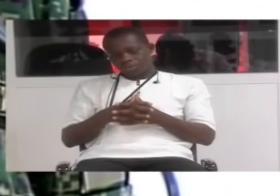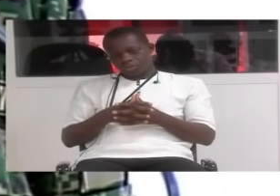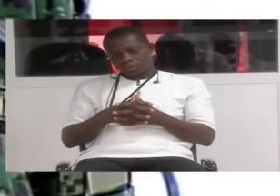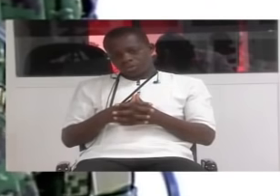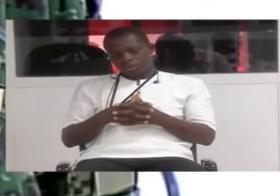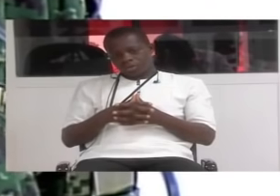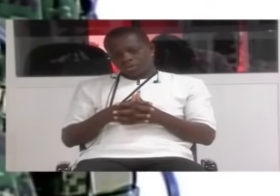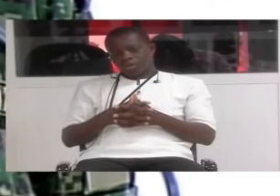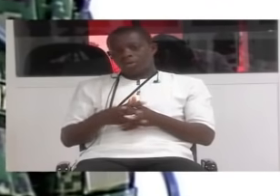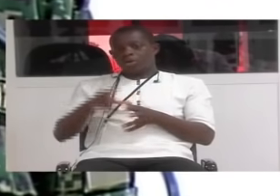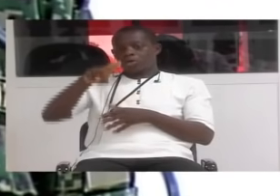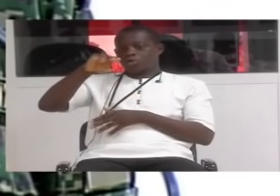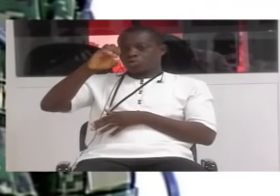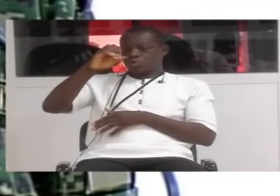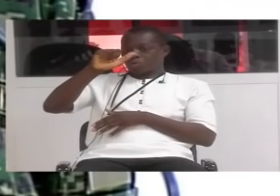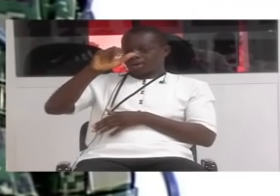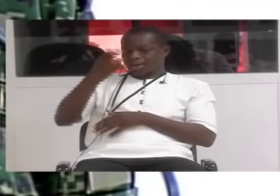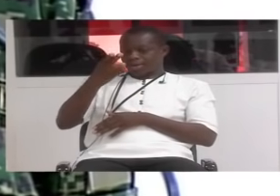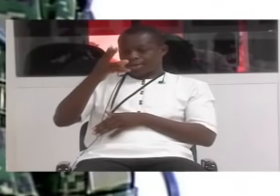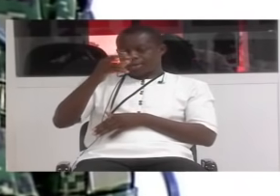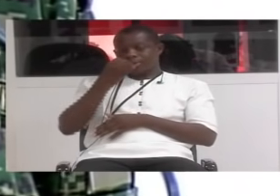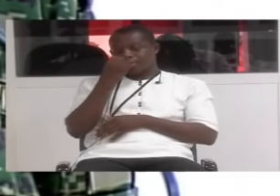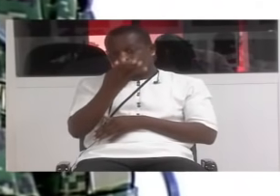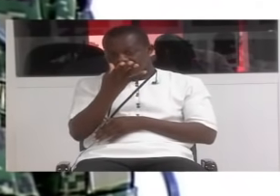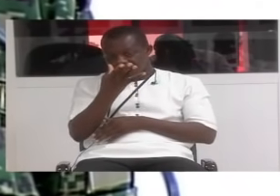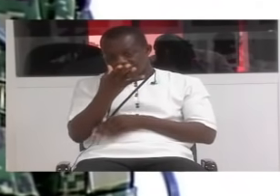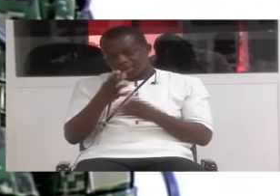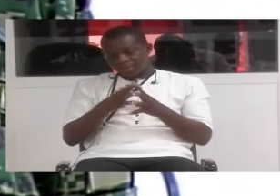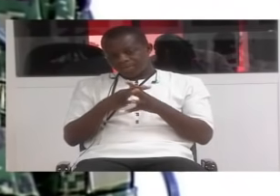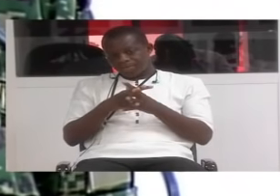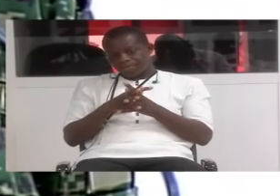Nwabaji Ko. And Nwabaji said,